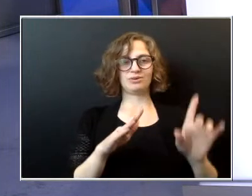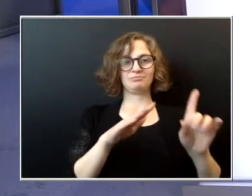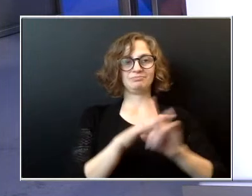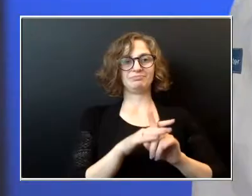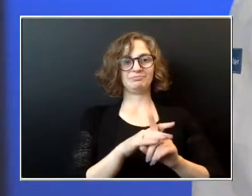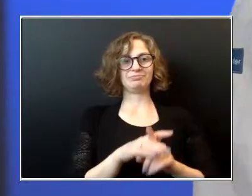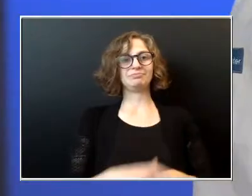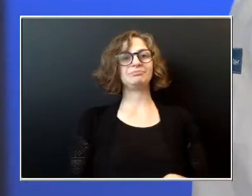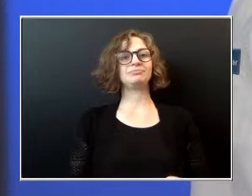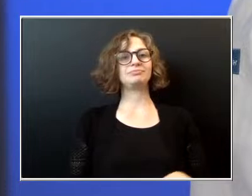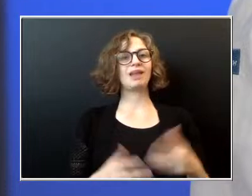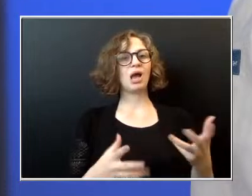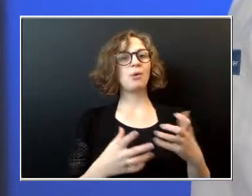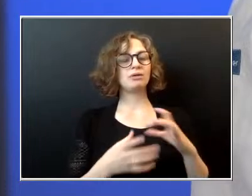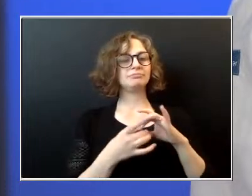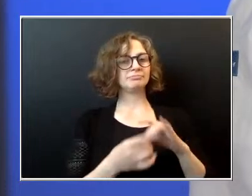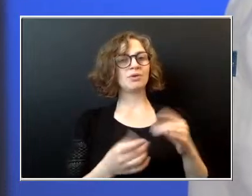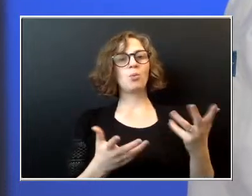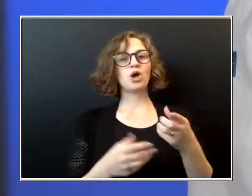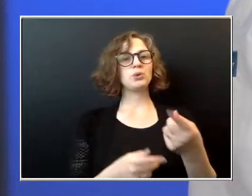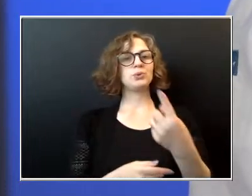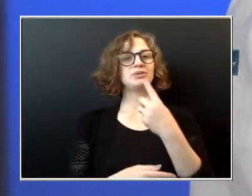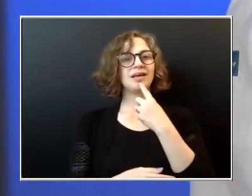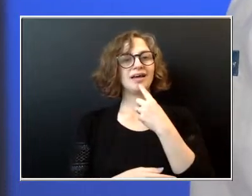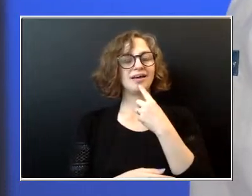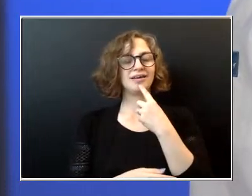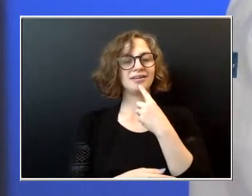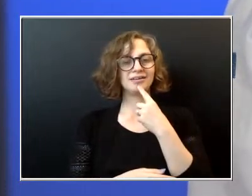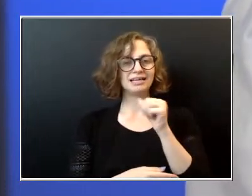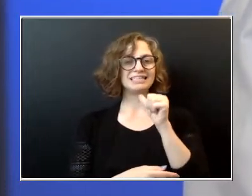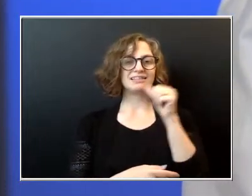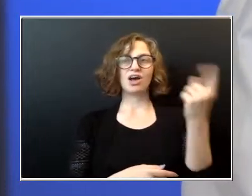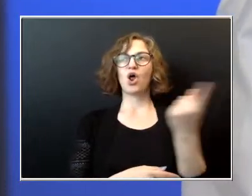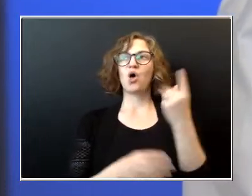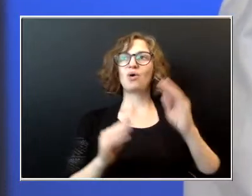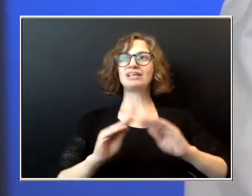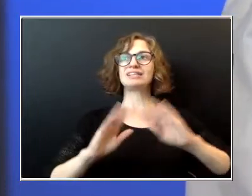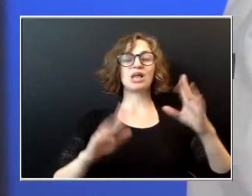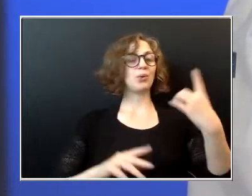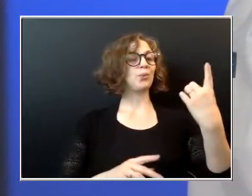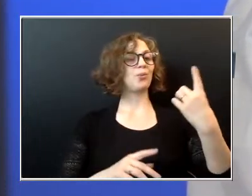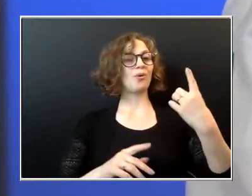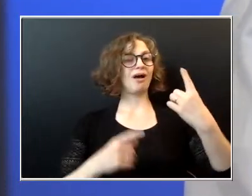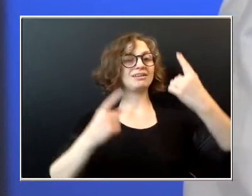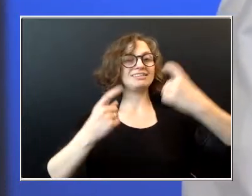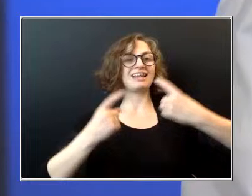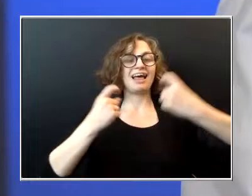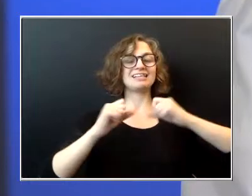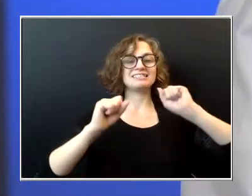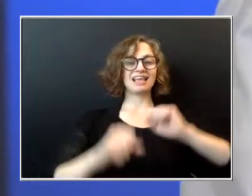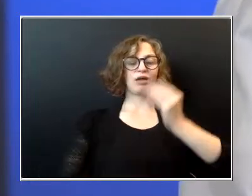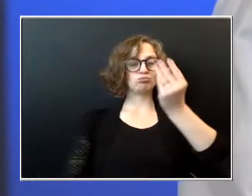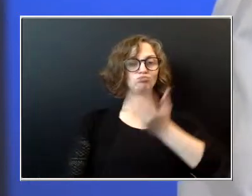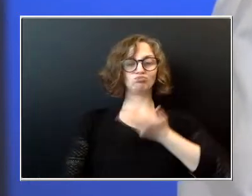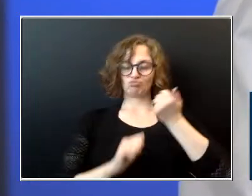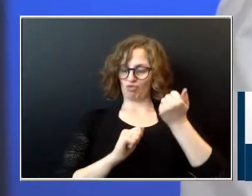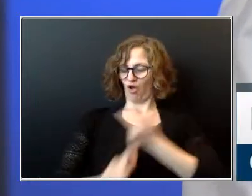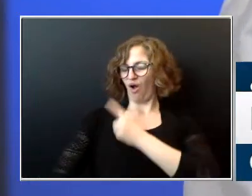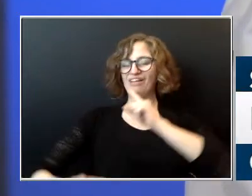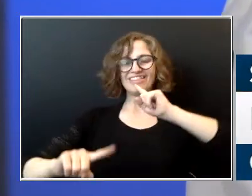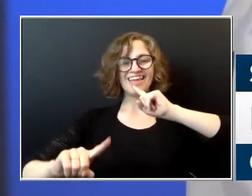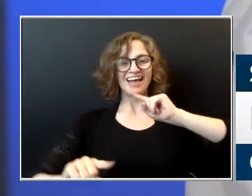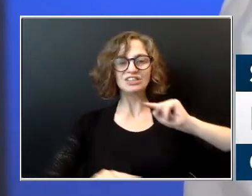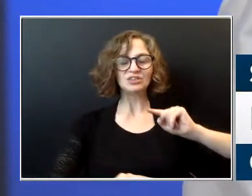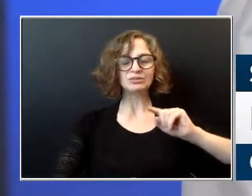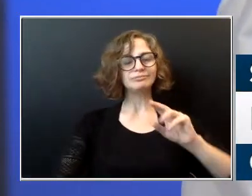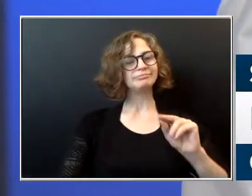you said earlier, that it's not always just clear that the one test is going to give you the answer. In